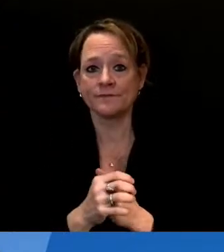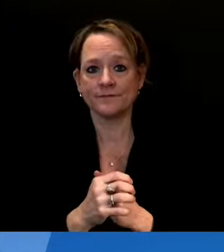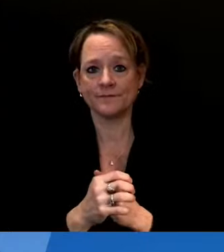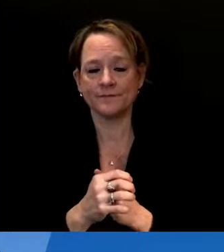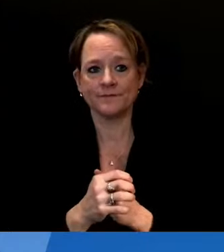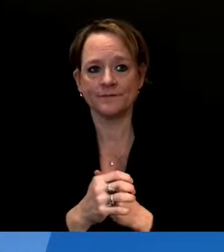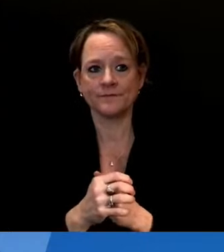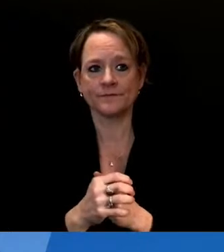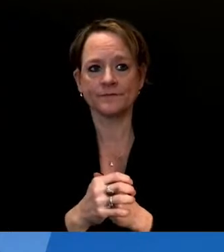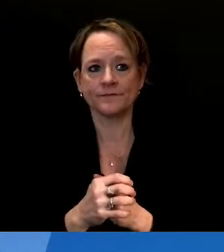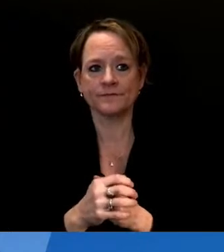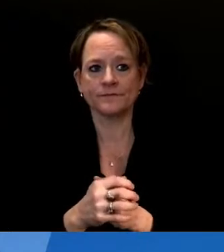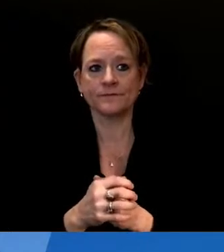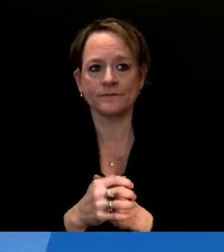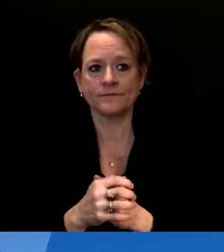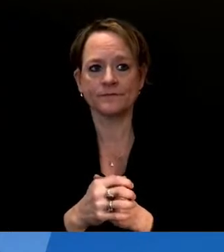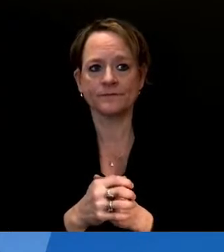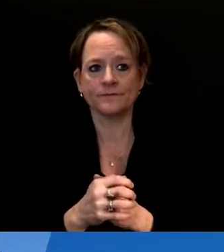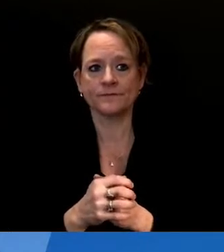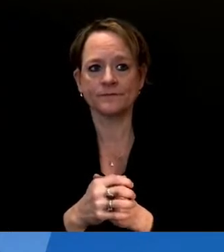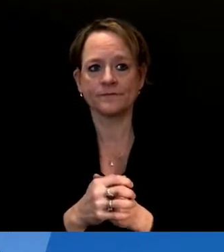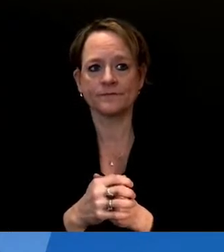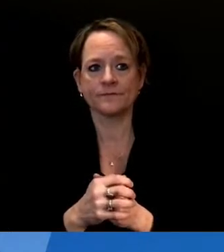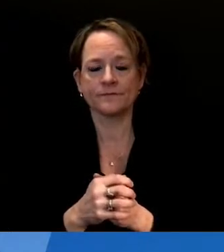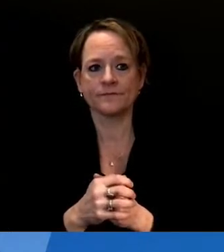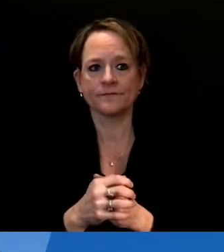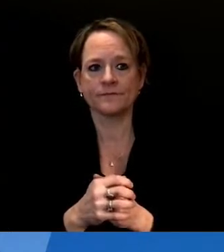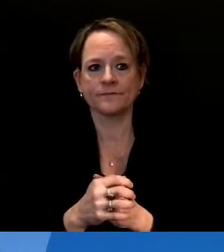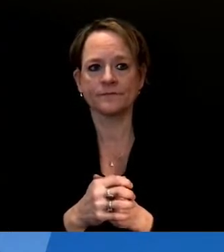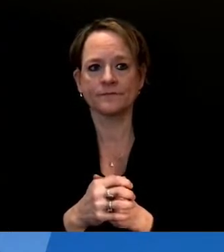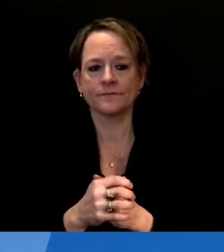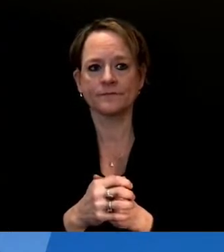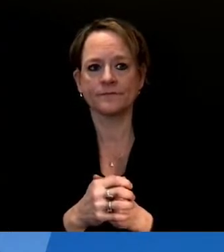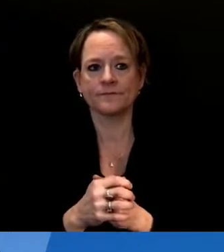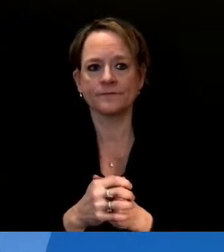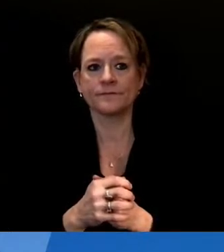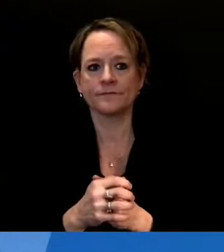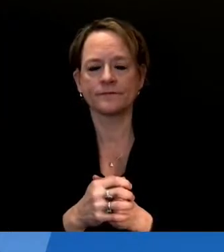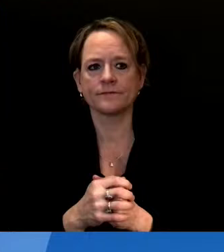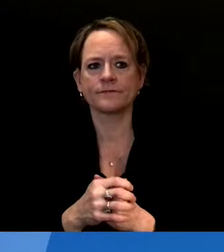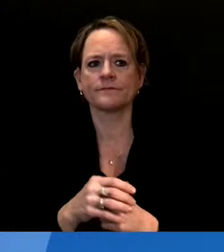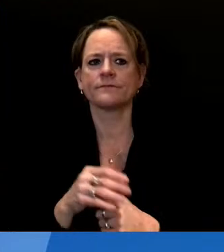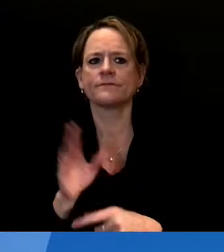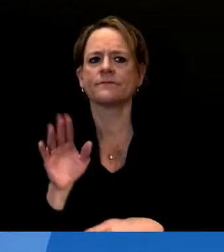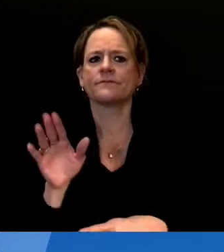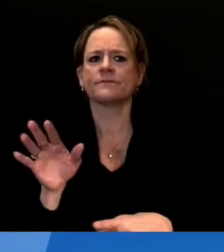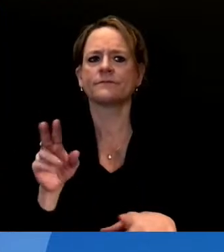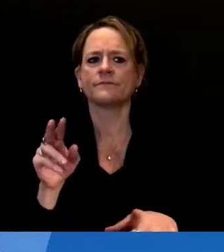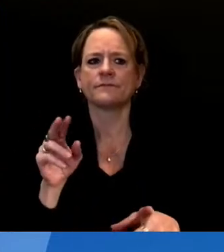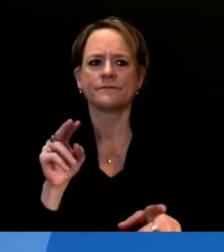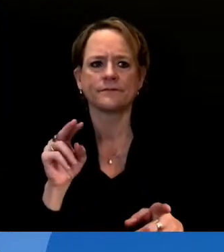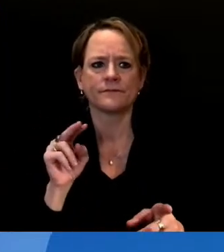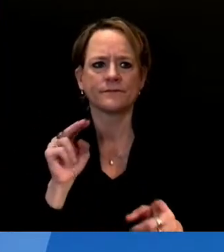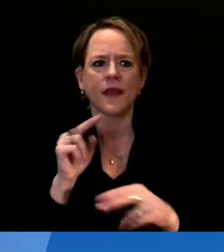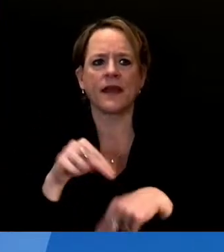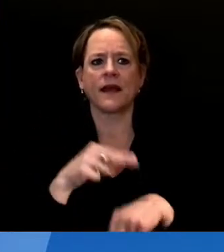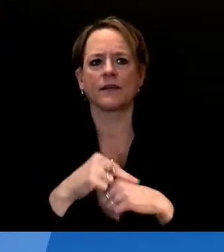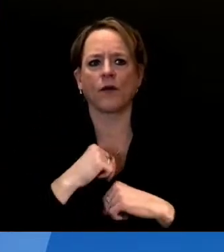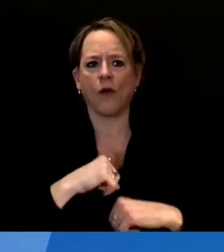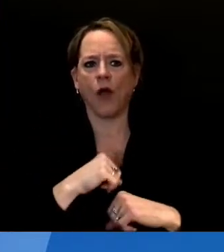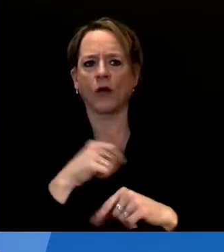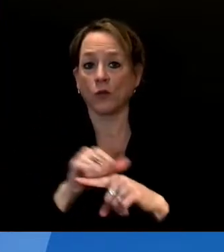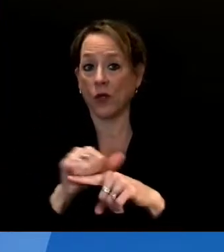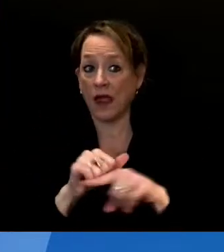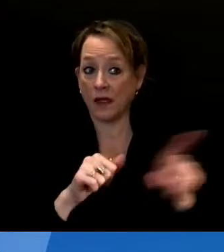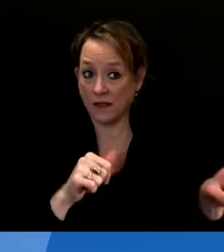National Guard troops. Governor Evers, can you say exactly where the troops are going? Are there any in Milwaukee County, southeastern Wisconsin?